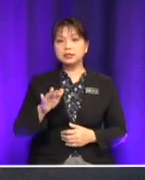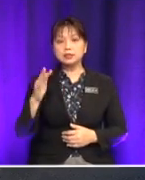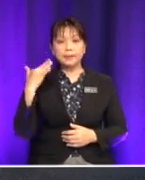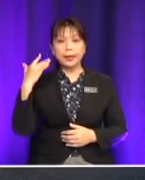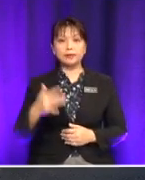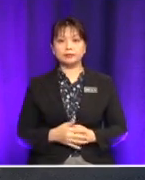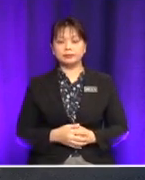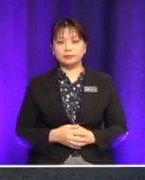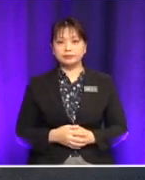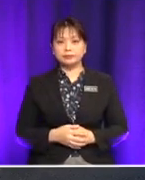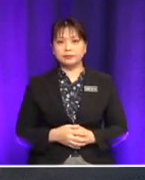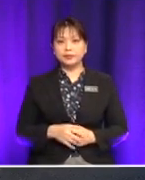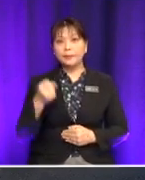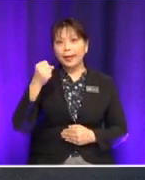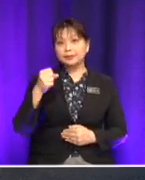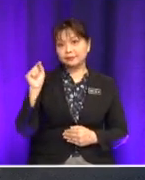excited. Listen. Okay.